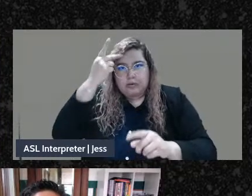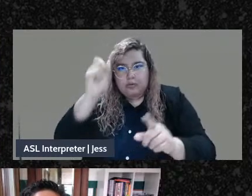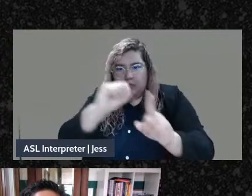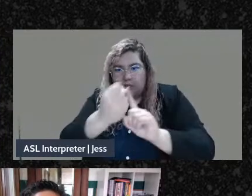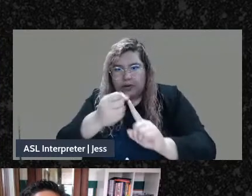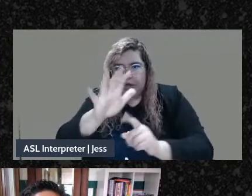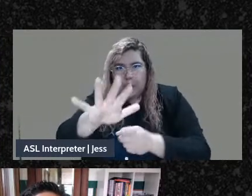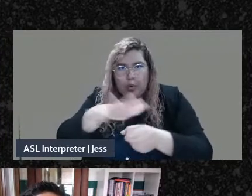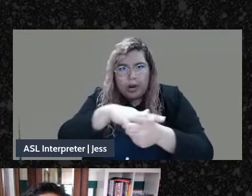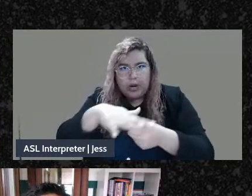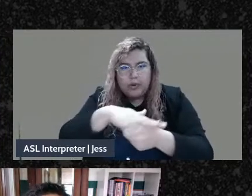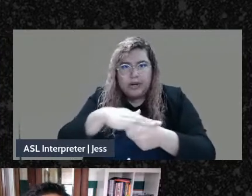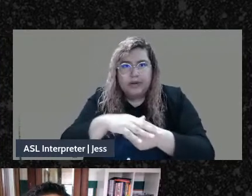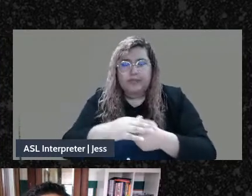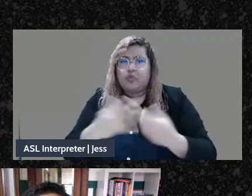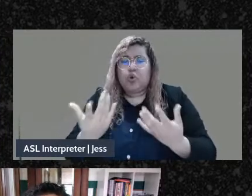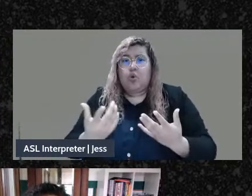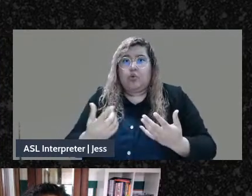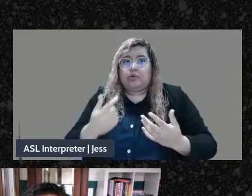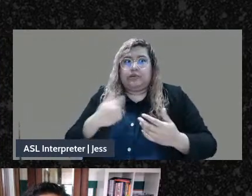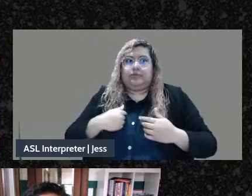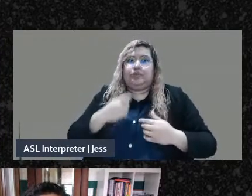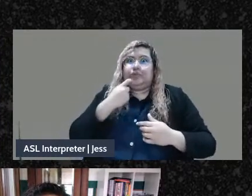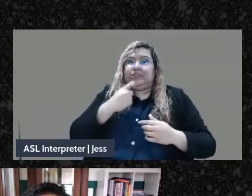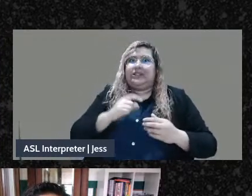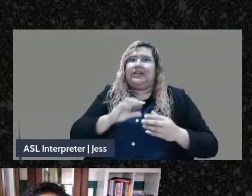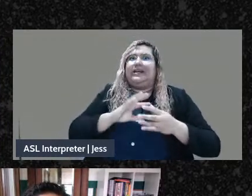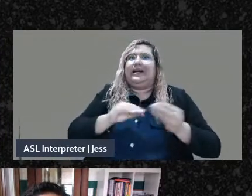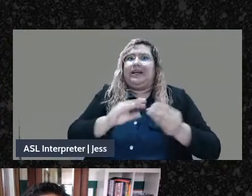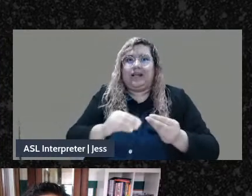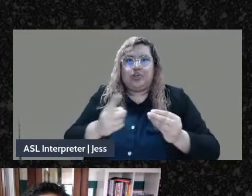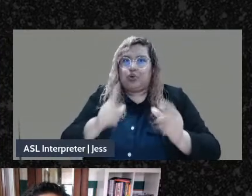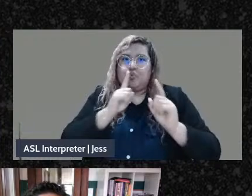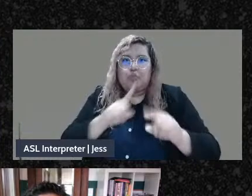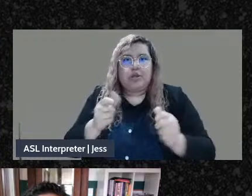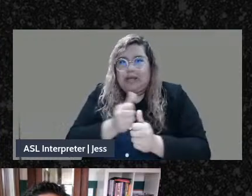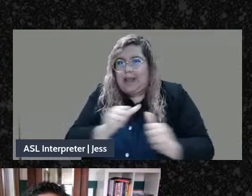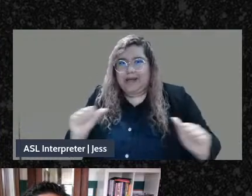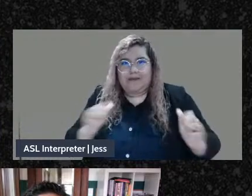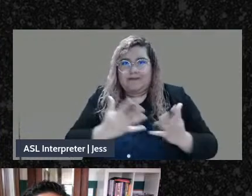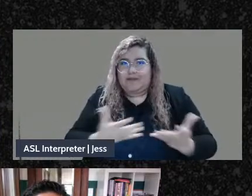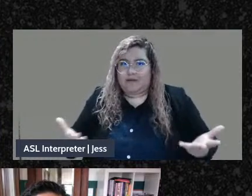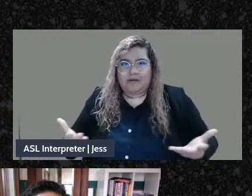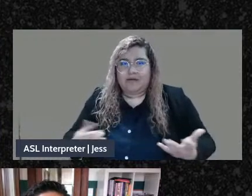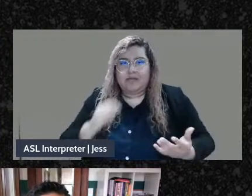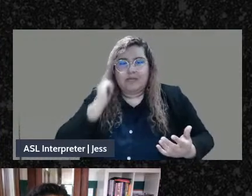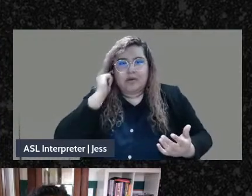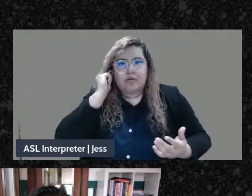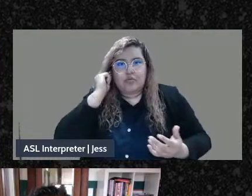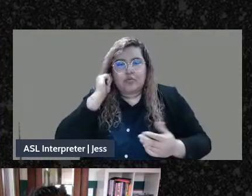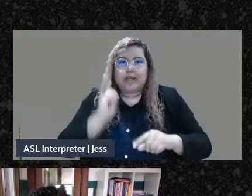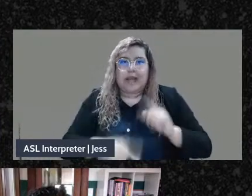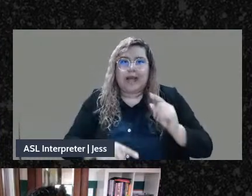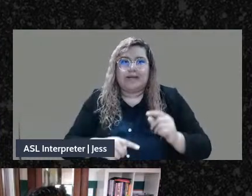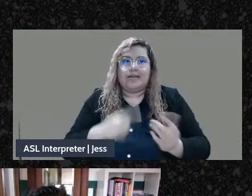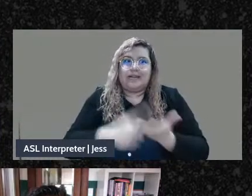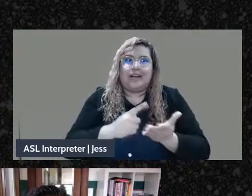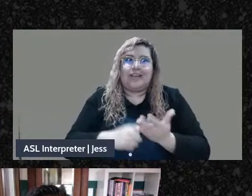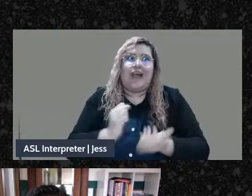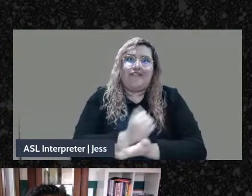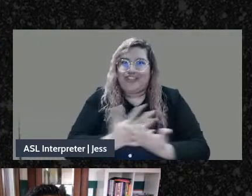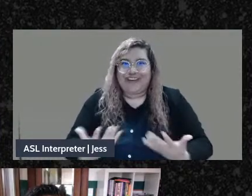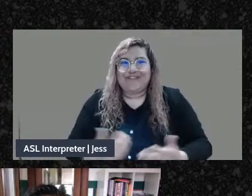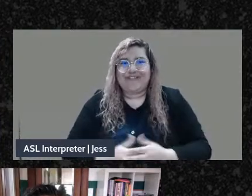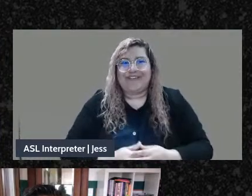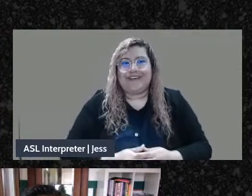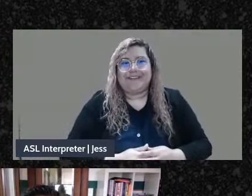invite you to like respond to any of that, because we might not get to go through like all of these things individually. Yeah, and maybe I won't even like narrow it down. I